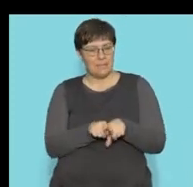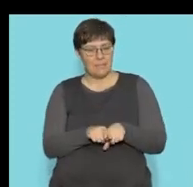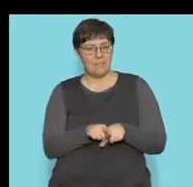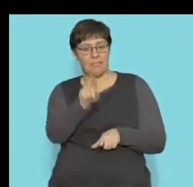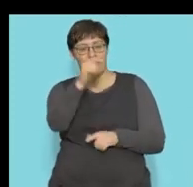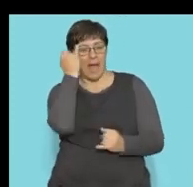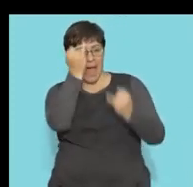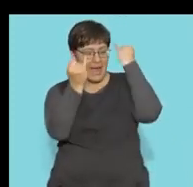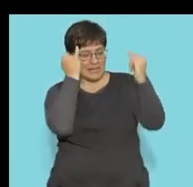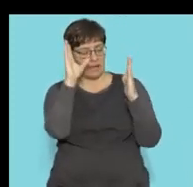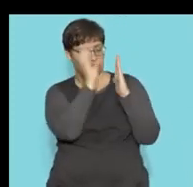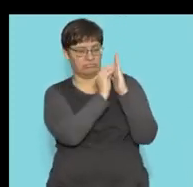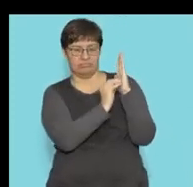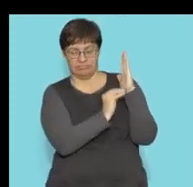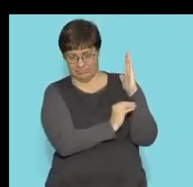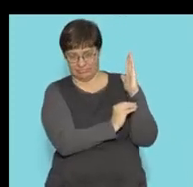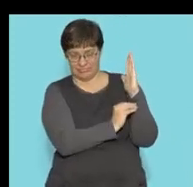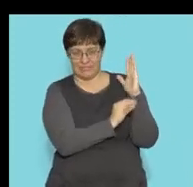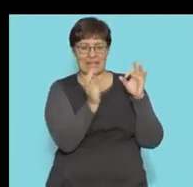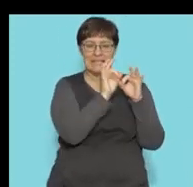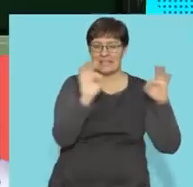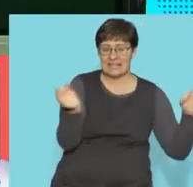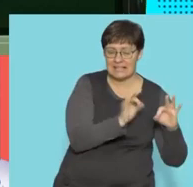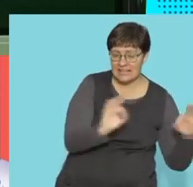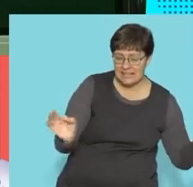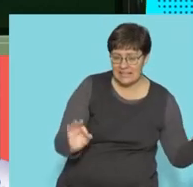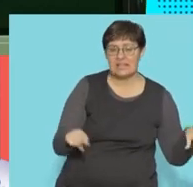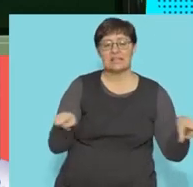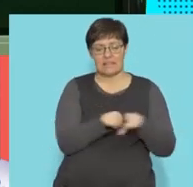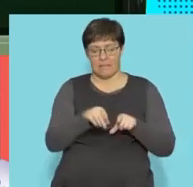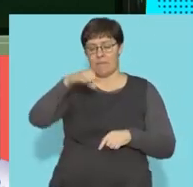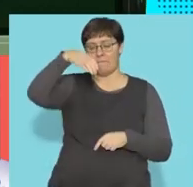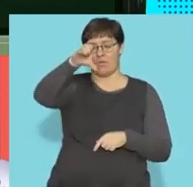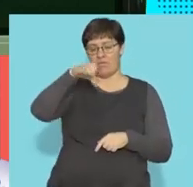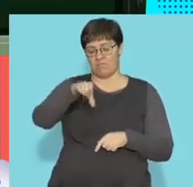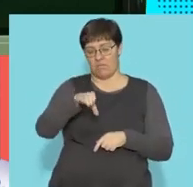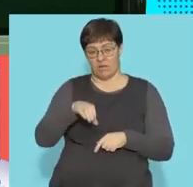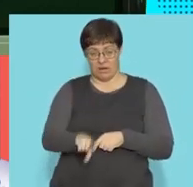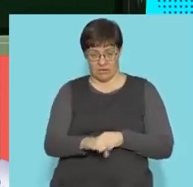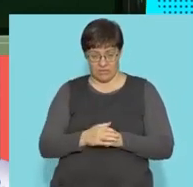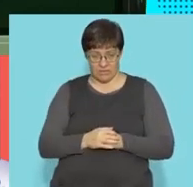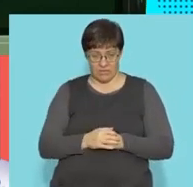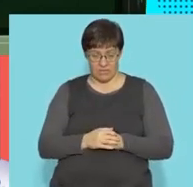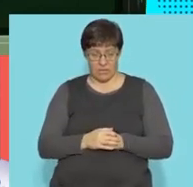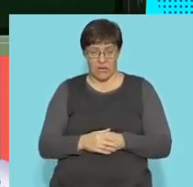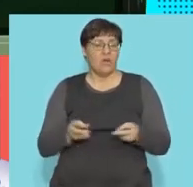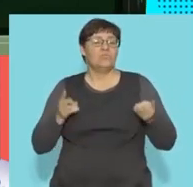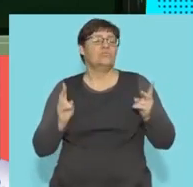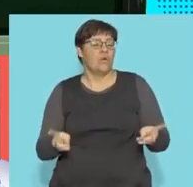ideas down in sentences and paragraphs. Usually, we'll